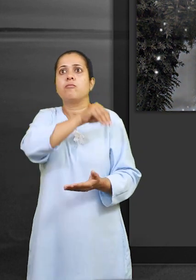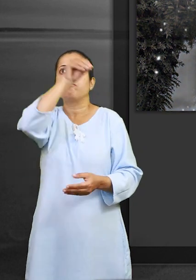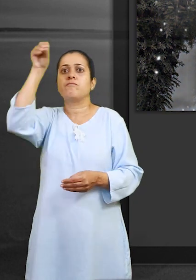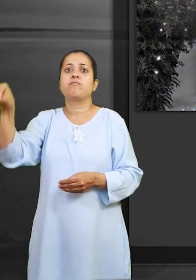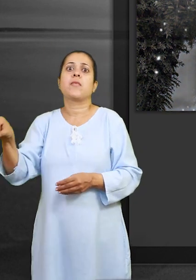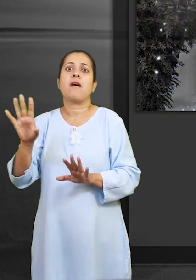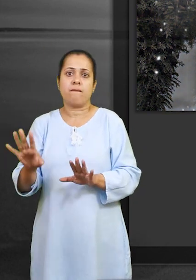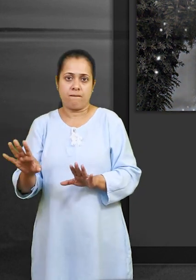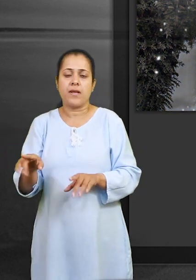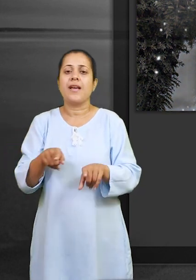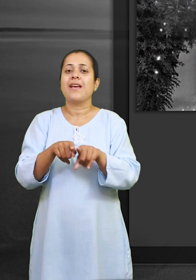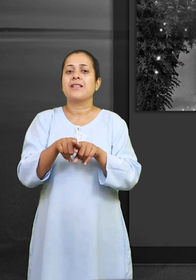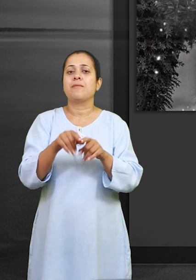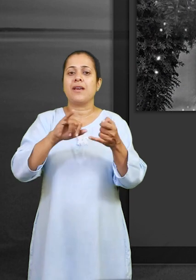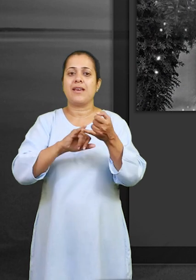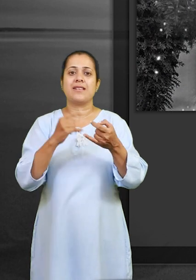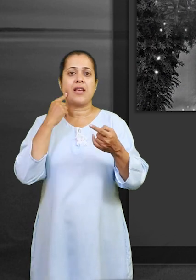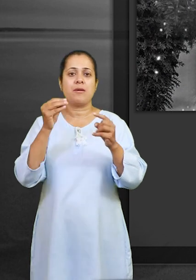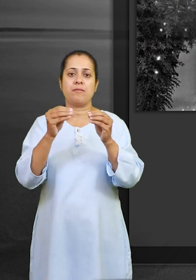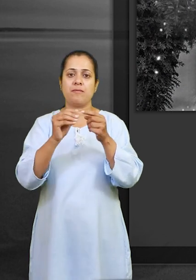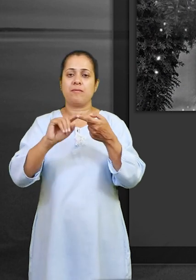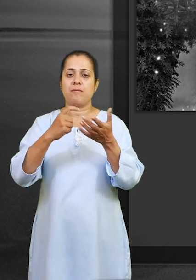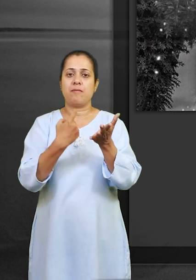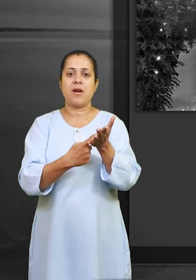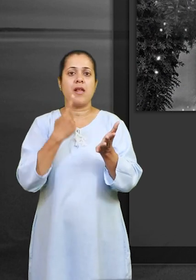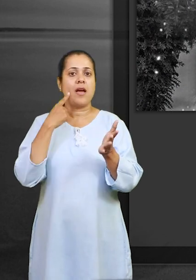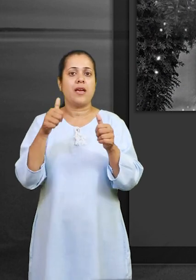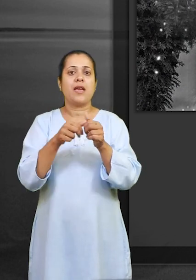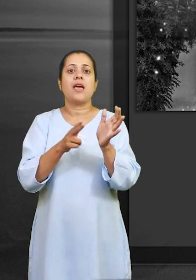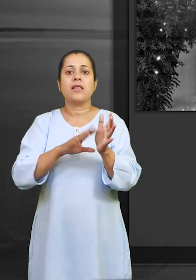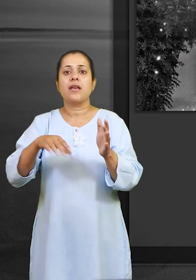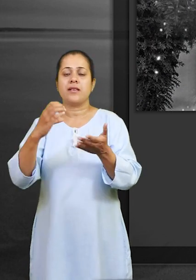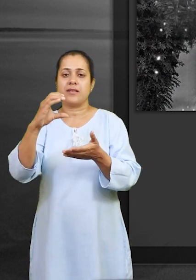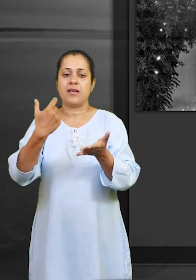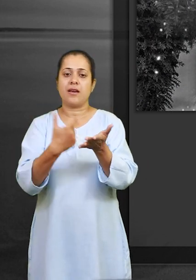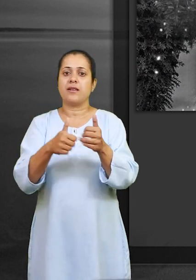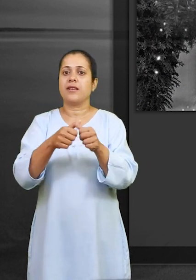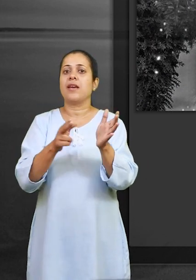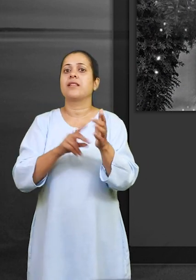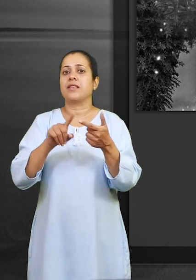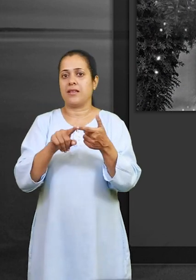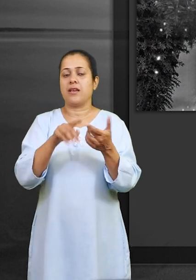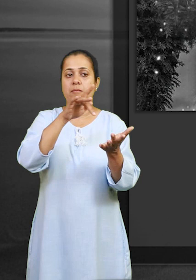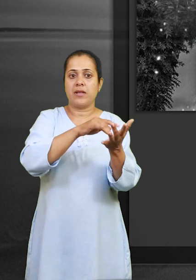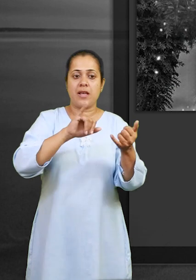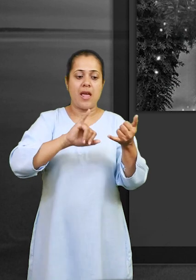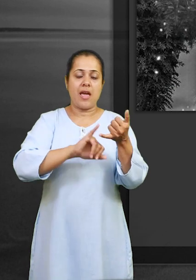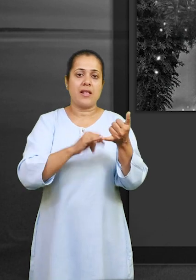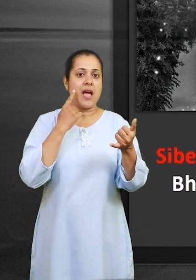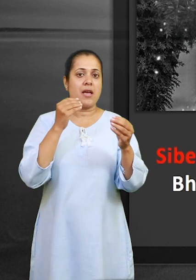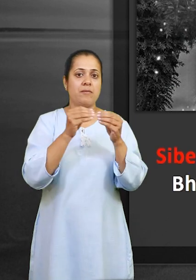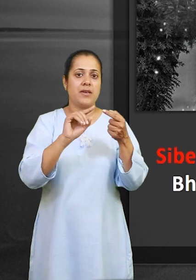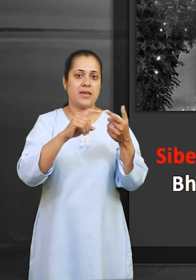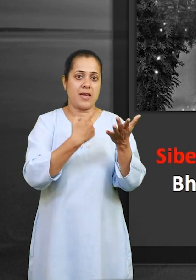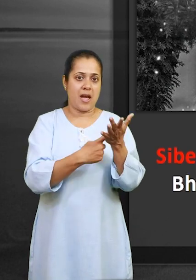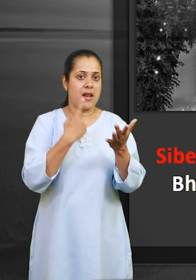one of the example is the Siberian cranes. They travel from Siberia to a